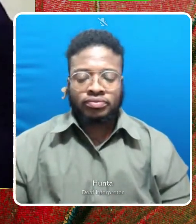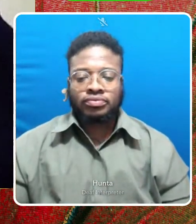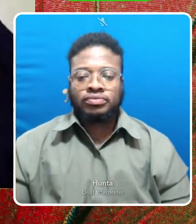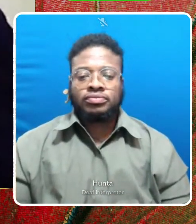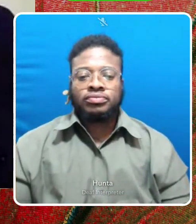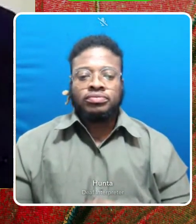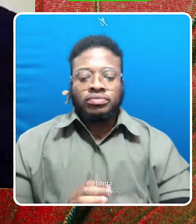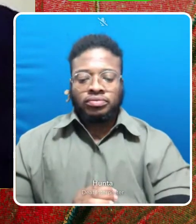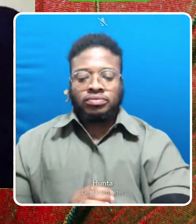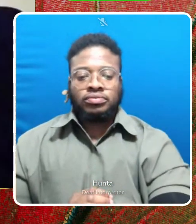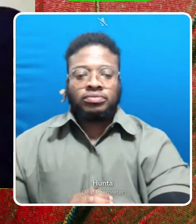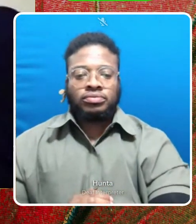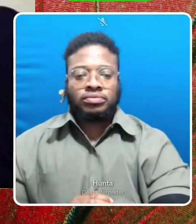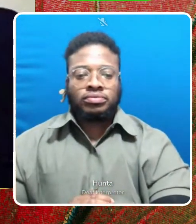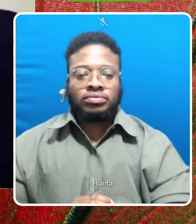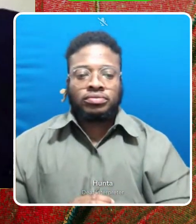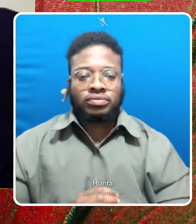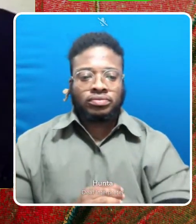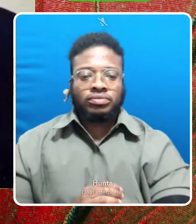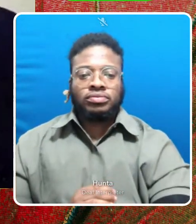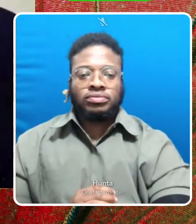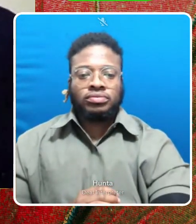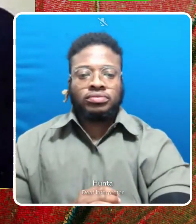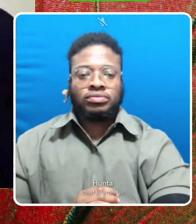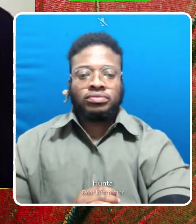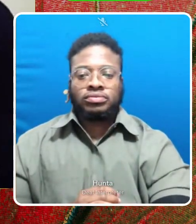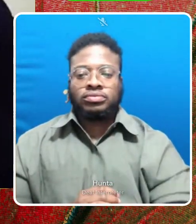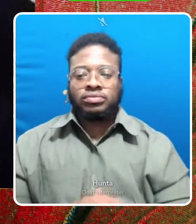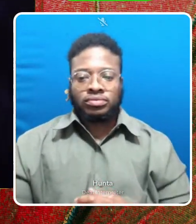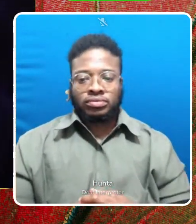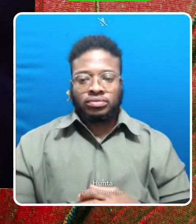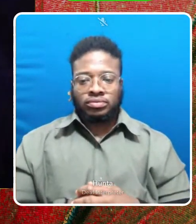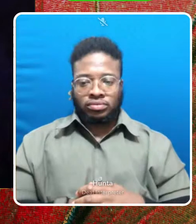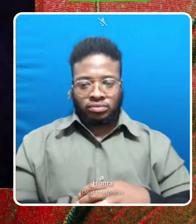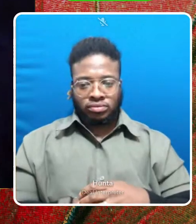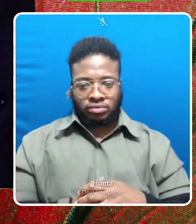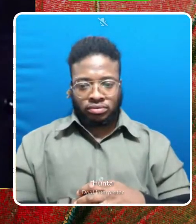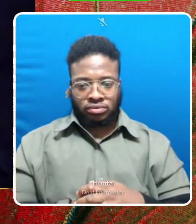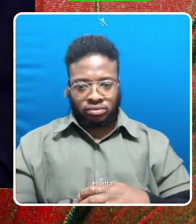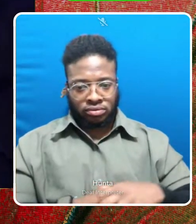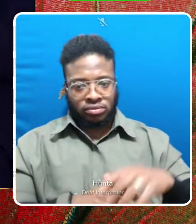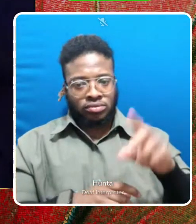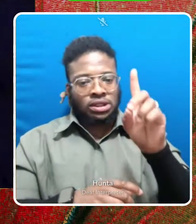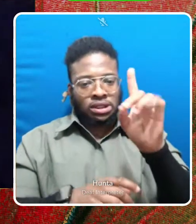Yeah, they put it in the chat as well, suicide and self-harm. Nice.